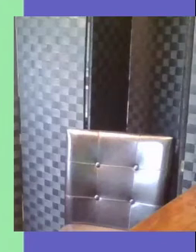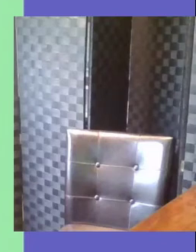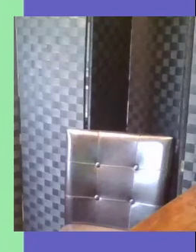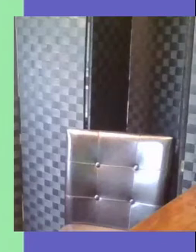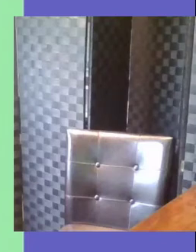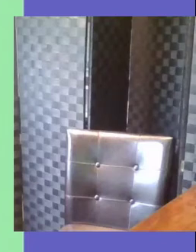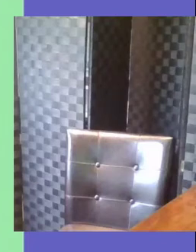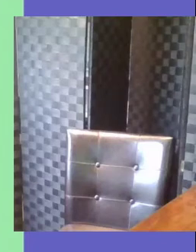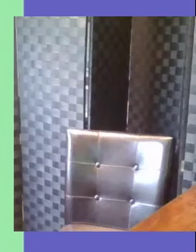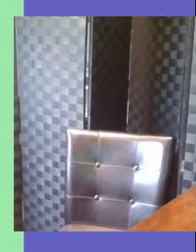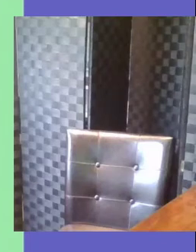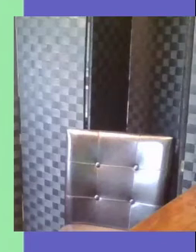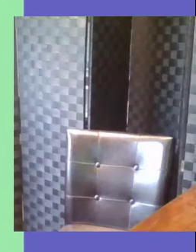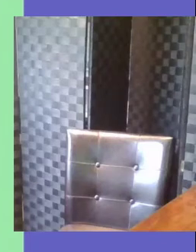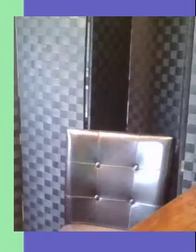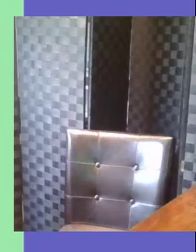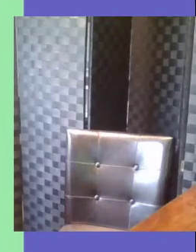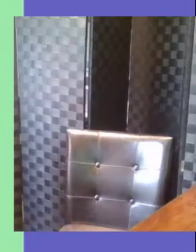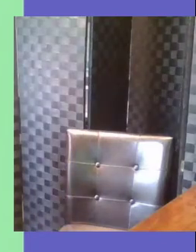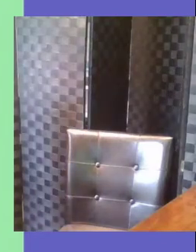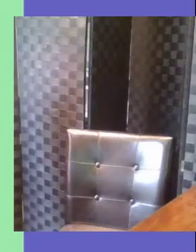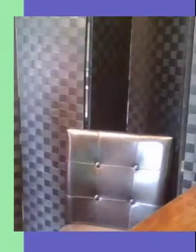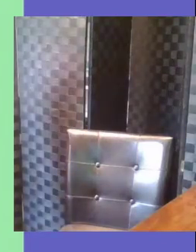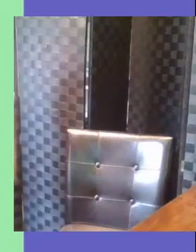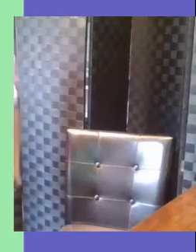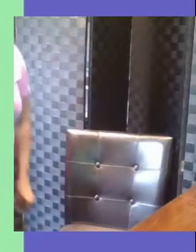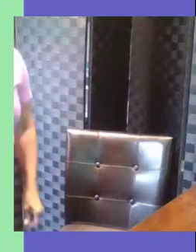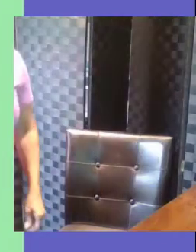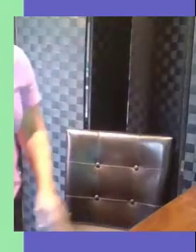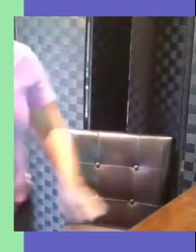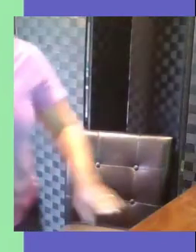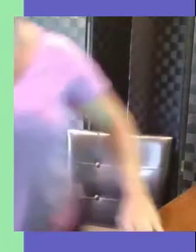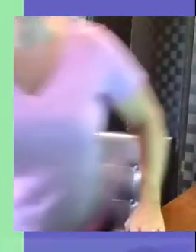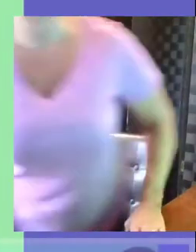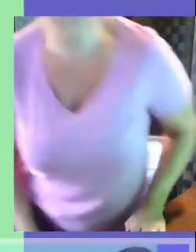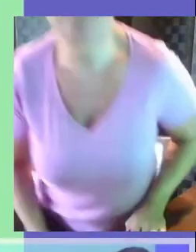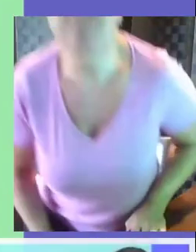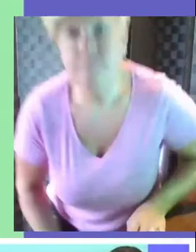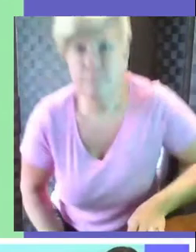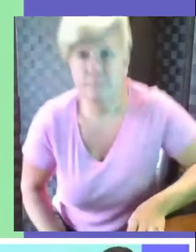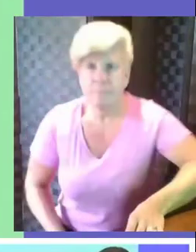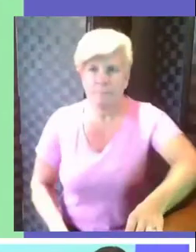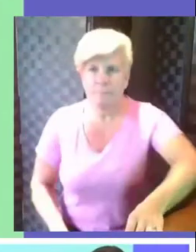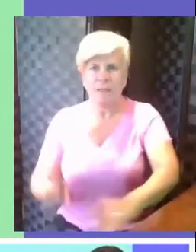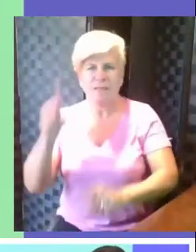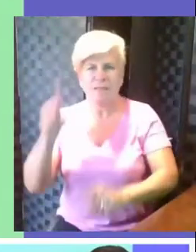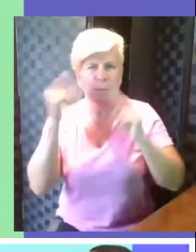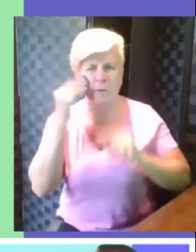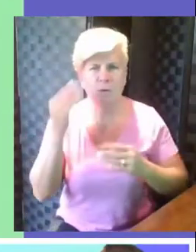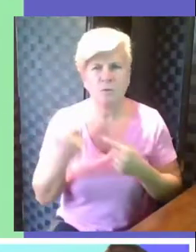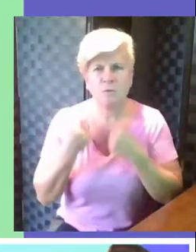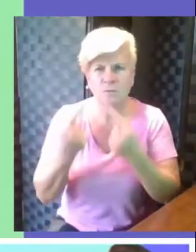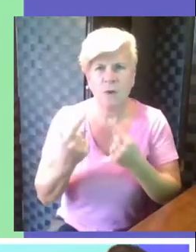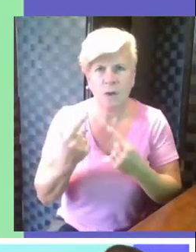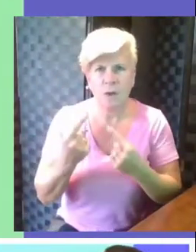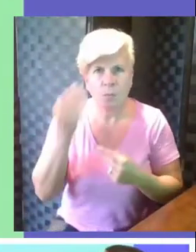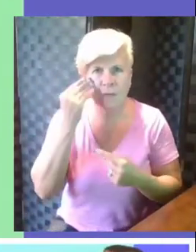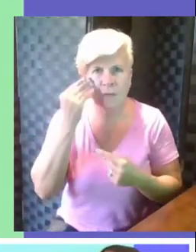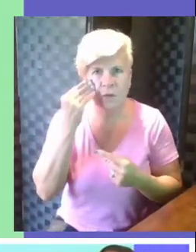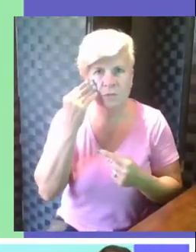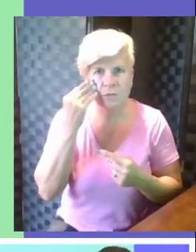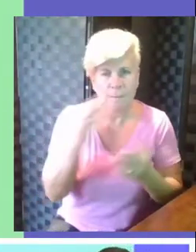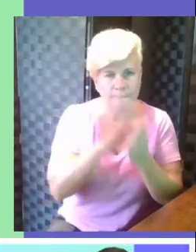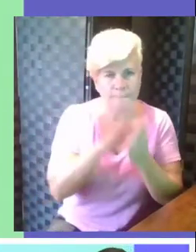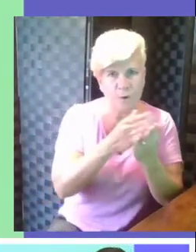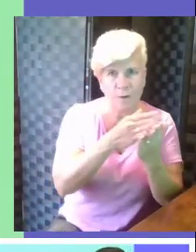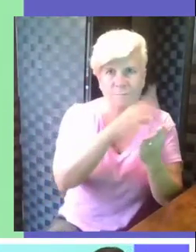Okay, let's think about what we know so far. We know that Mia has this drawing book that's got 400 pages in it. We also know